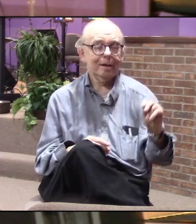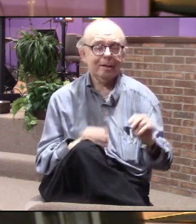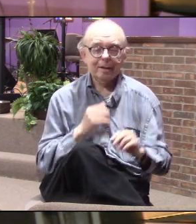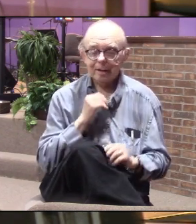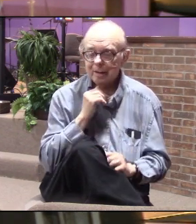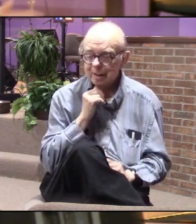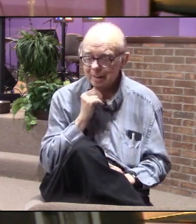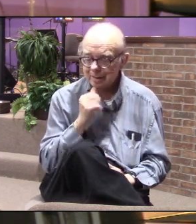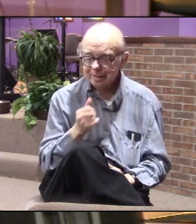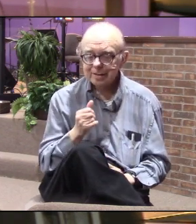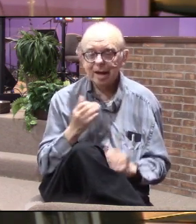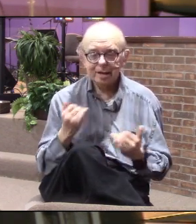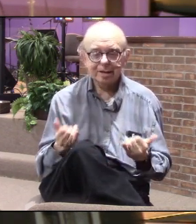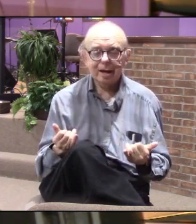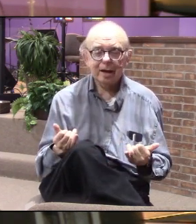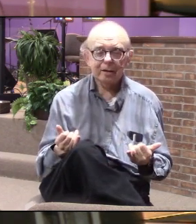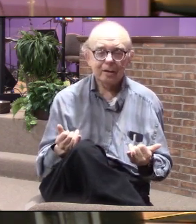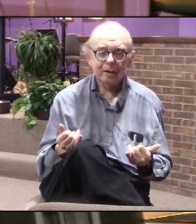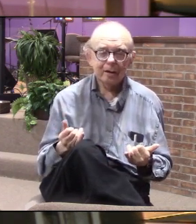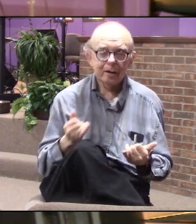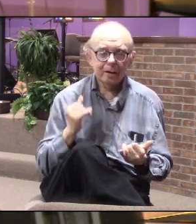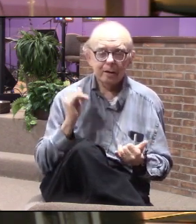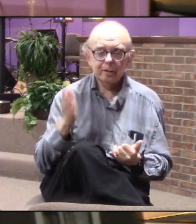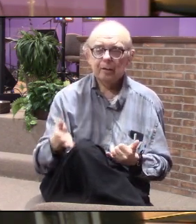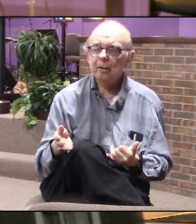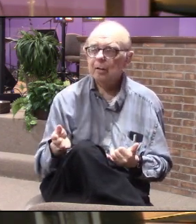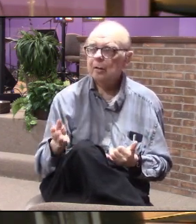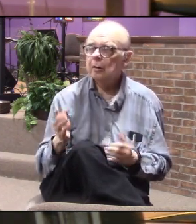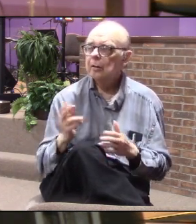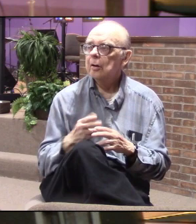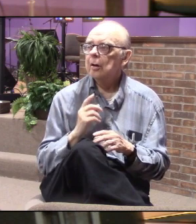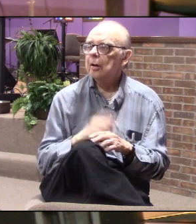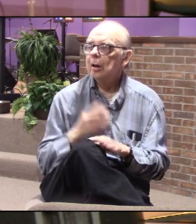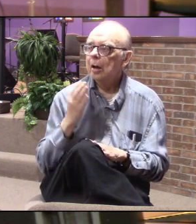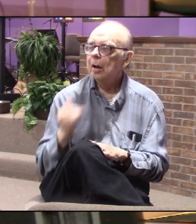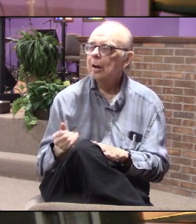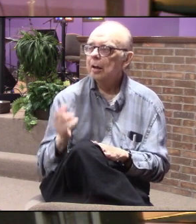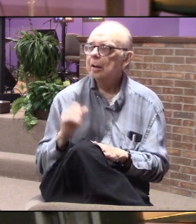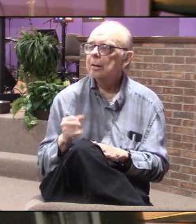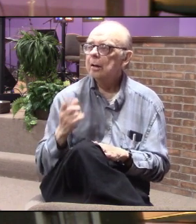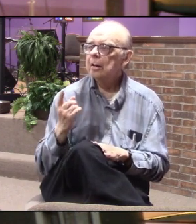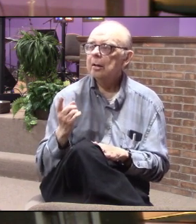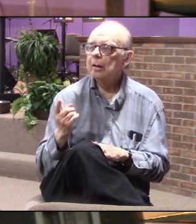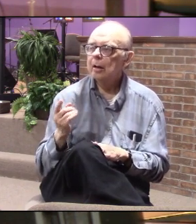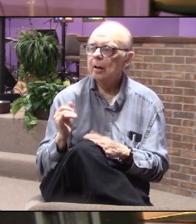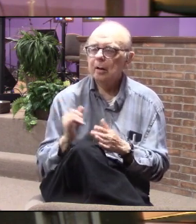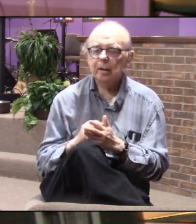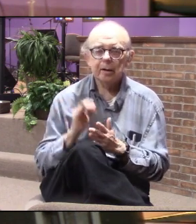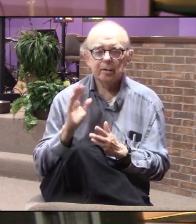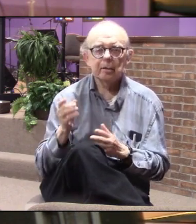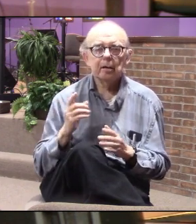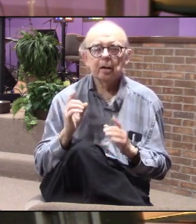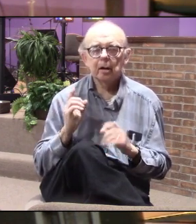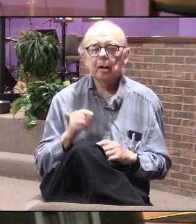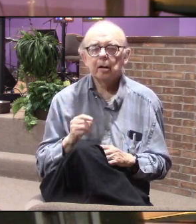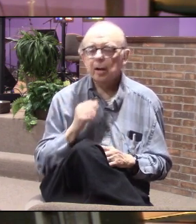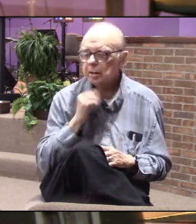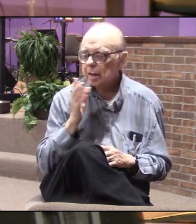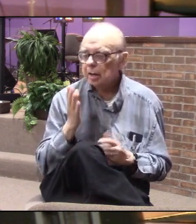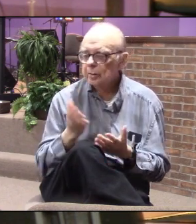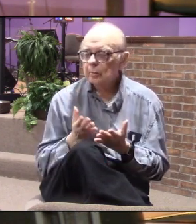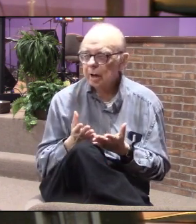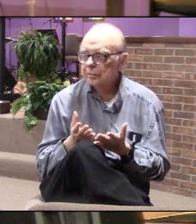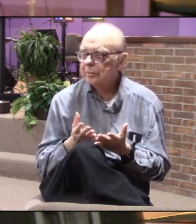this isn't a now. You're going to be here for a little while because you need to understand your need, not your